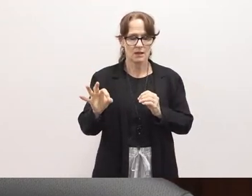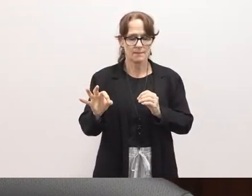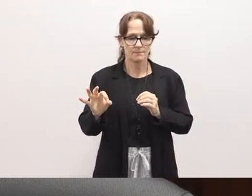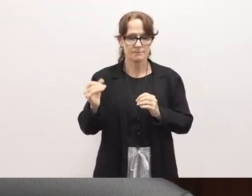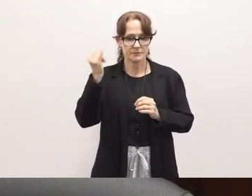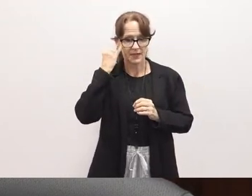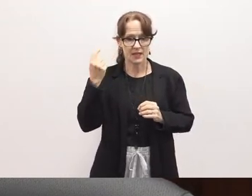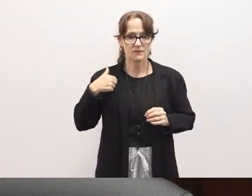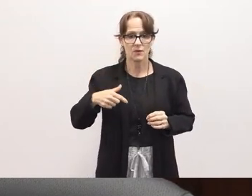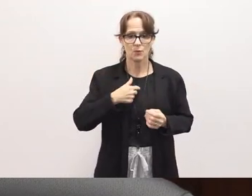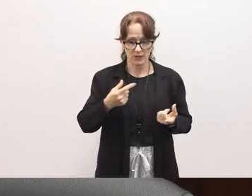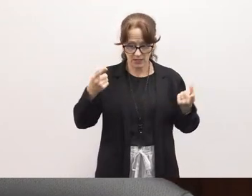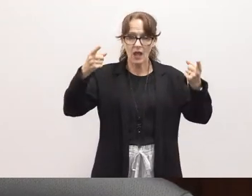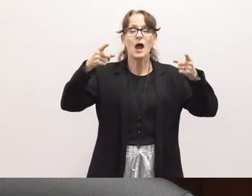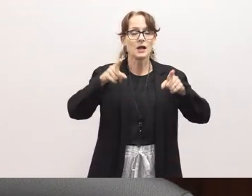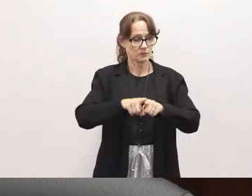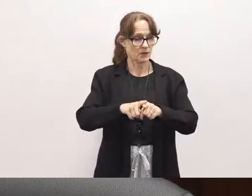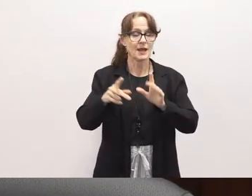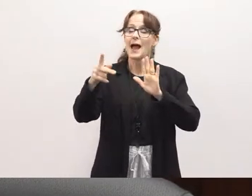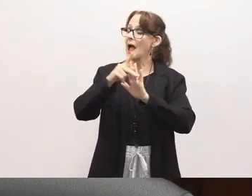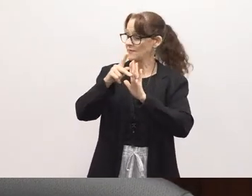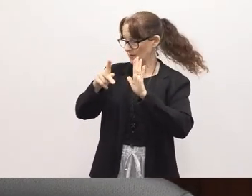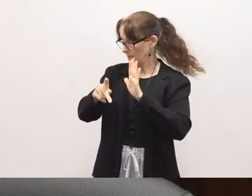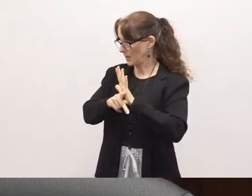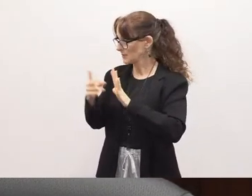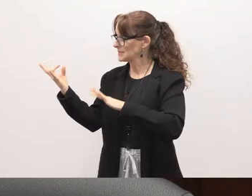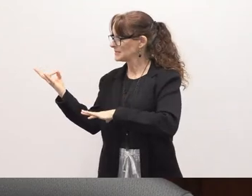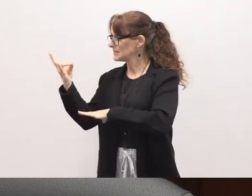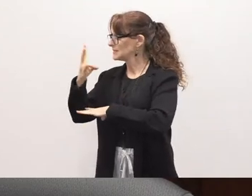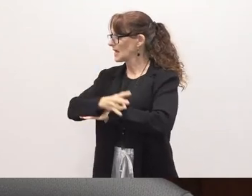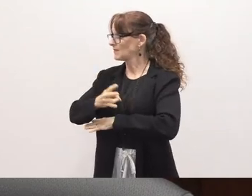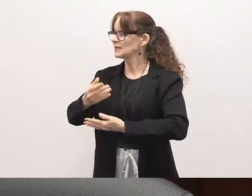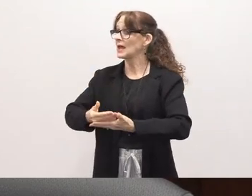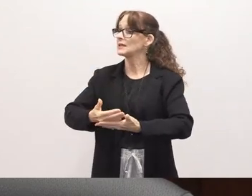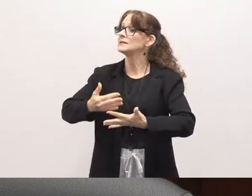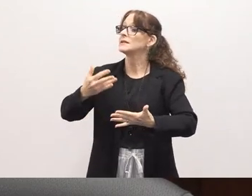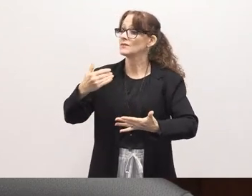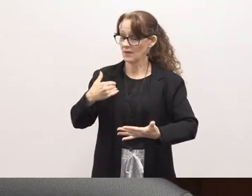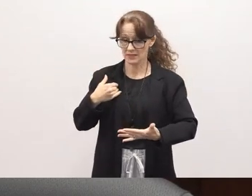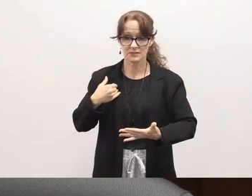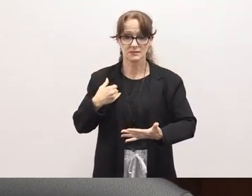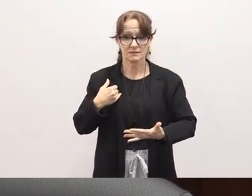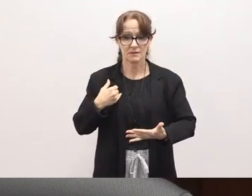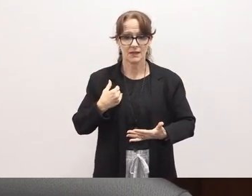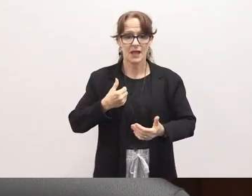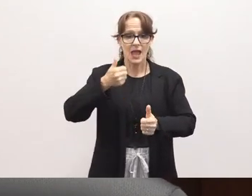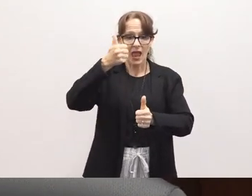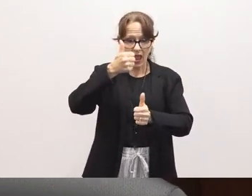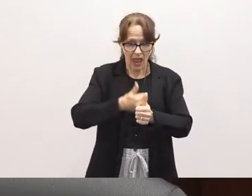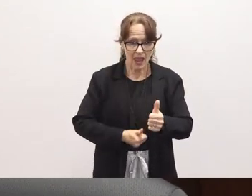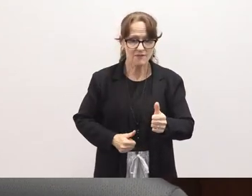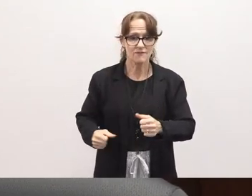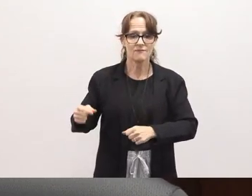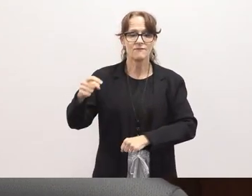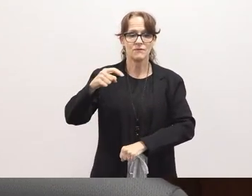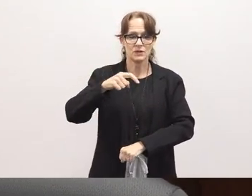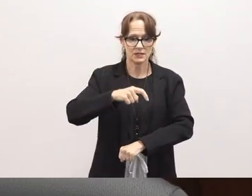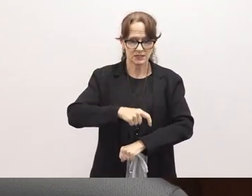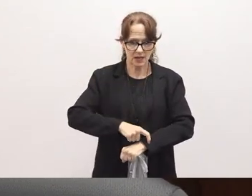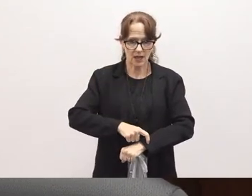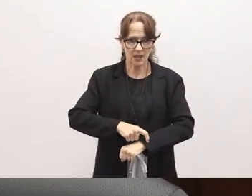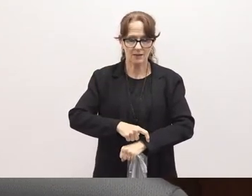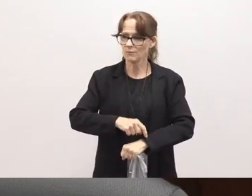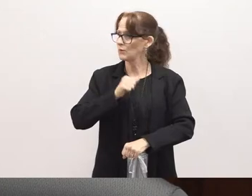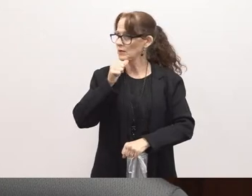if we agreed that we have a policy that we get 7 days in advance, that every single time that we don't get